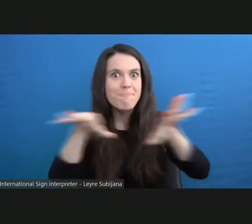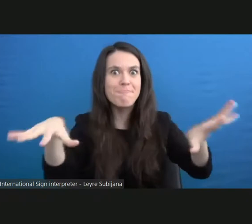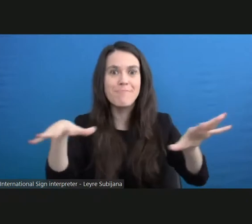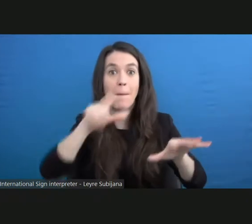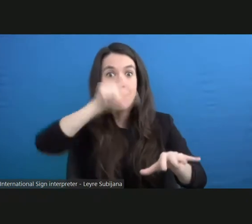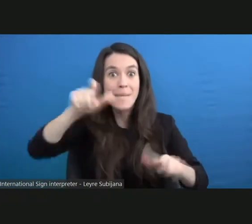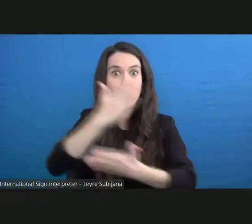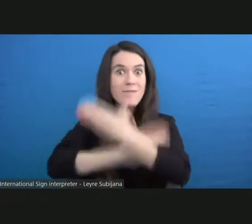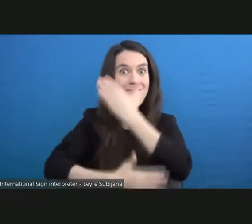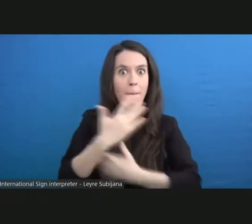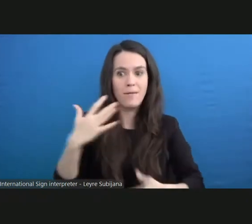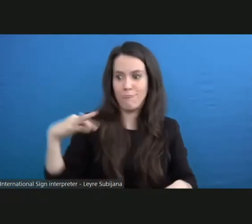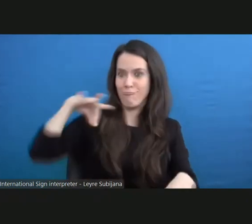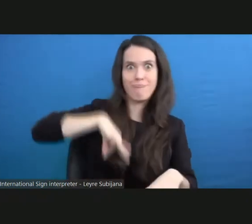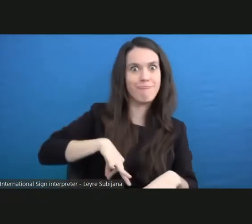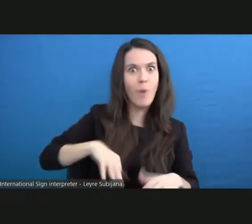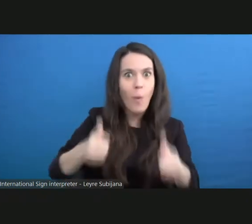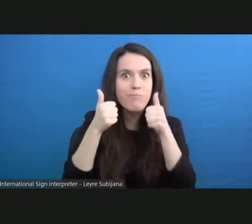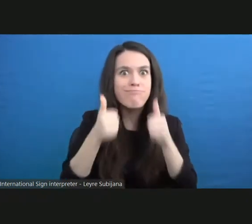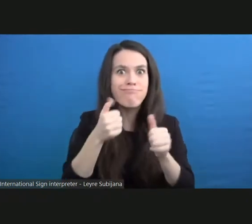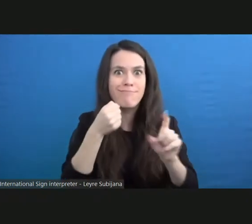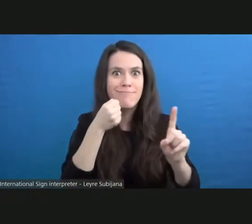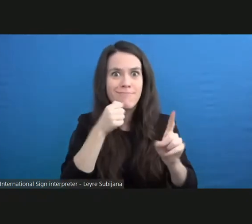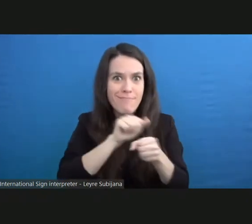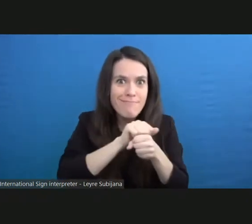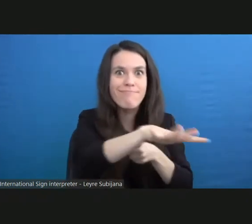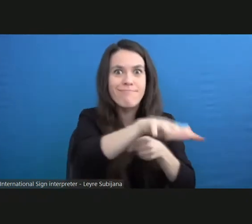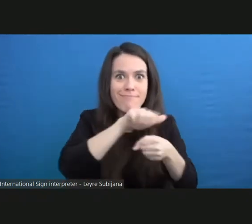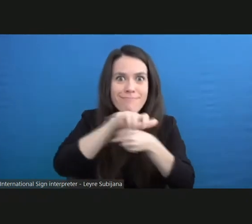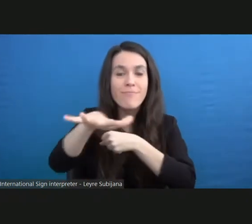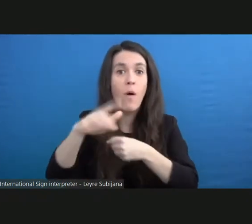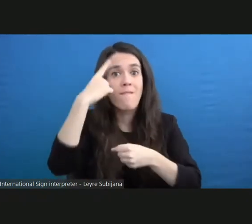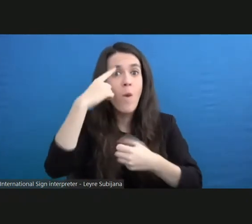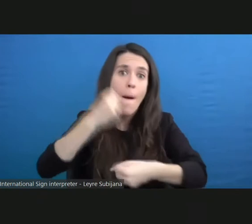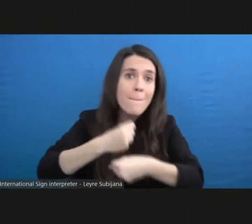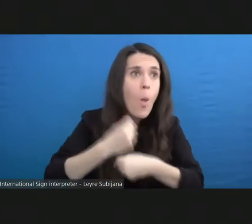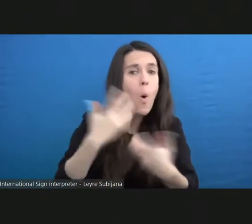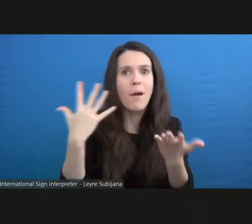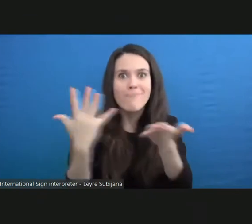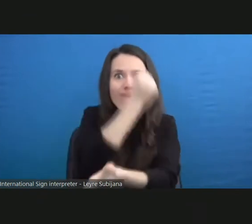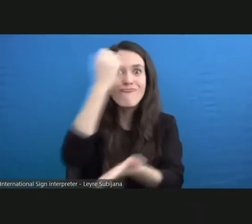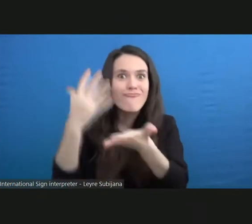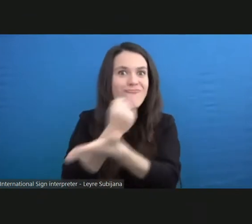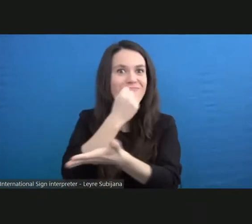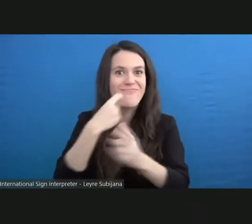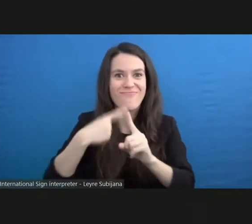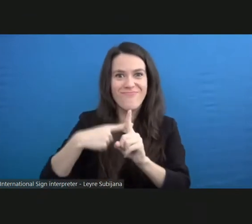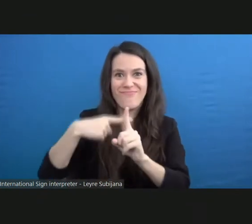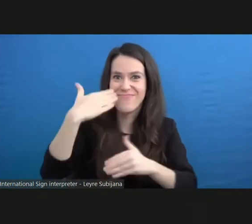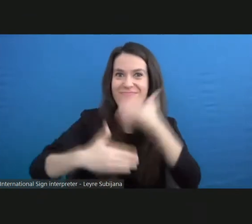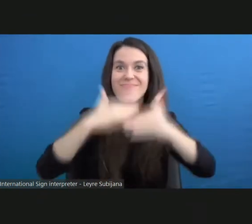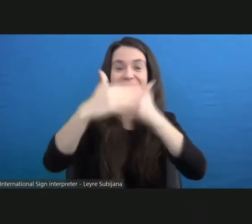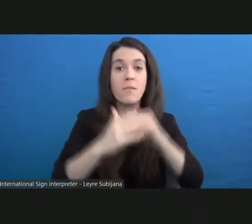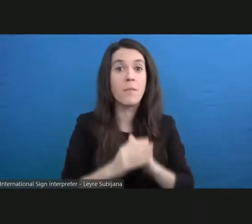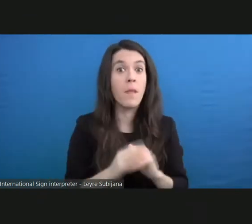disabilities, and including also on their employment opportunities. But today we will be looking at